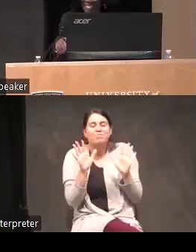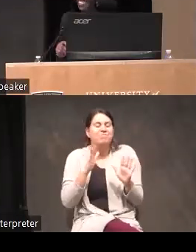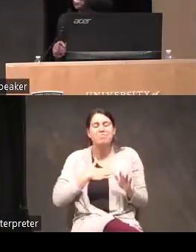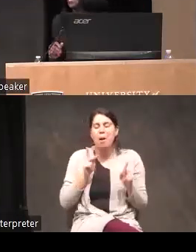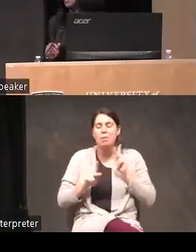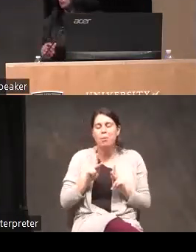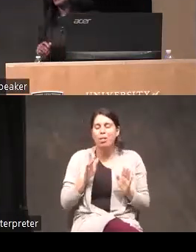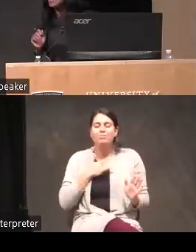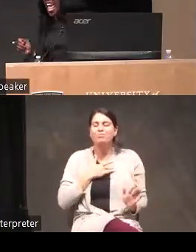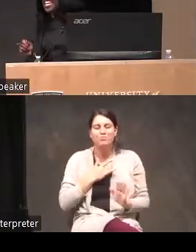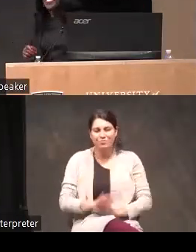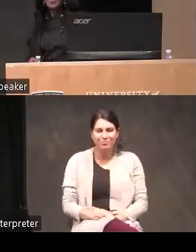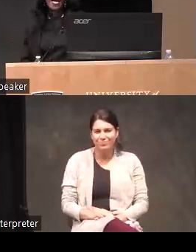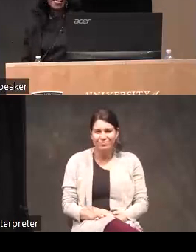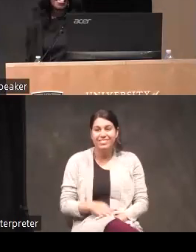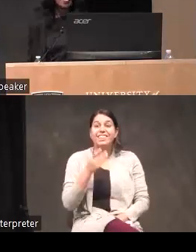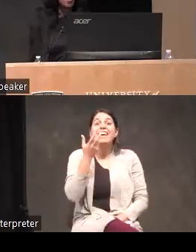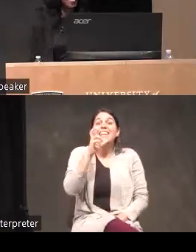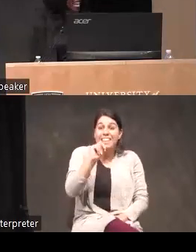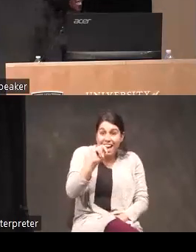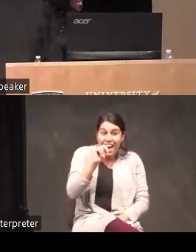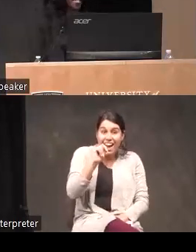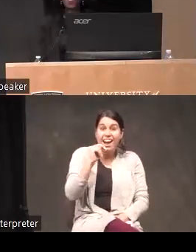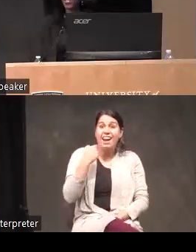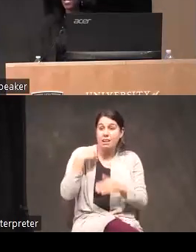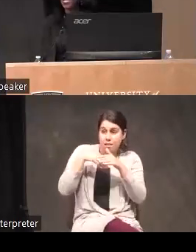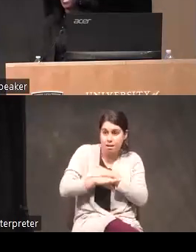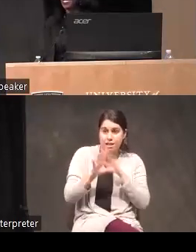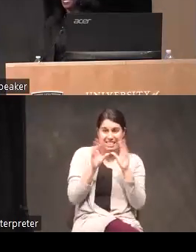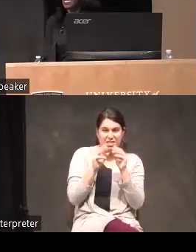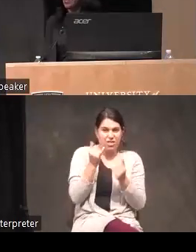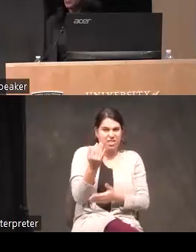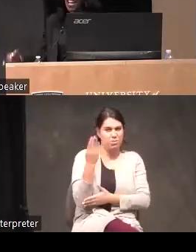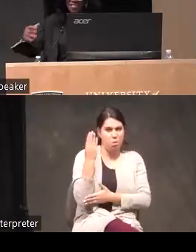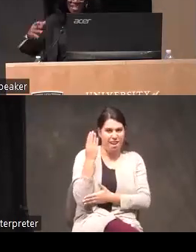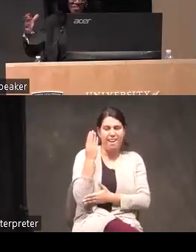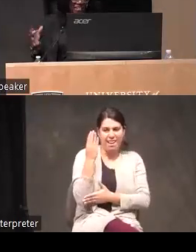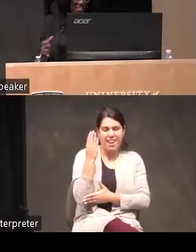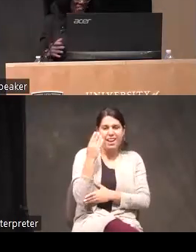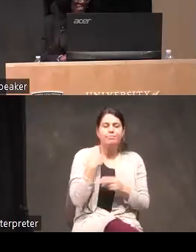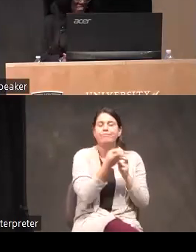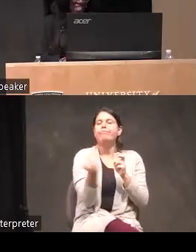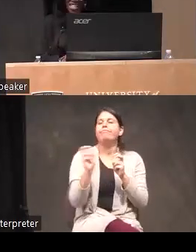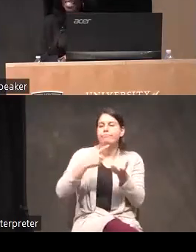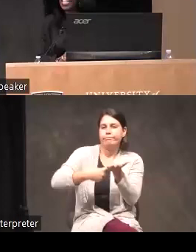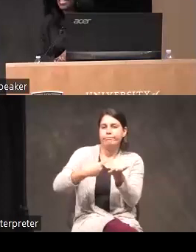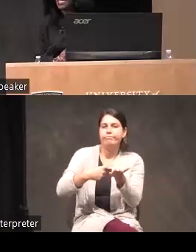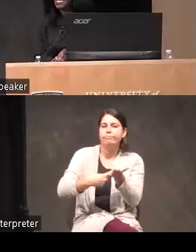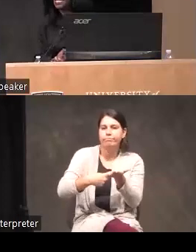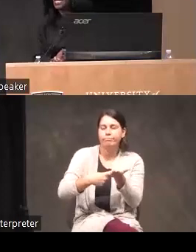people." And then when we got into the session this morning, we were having a roundtable